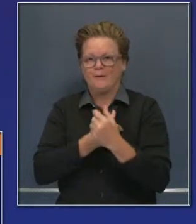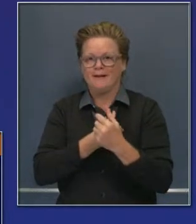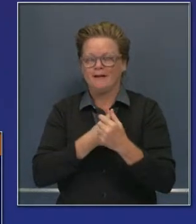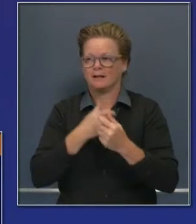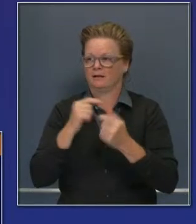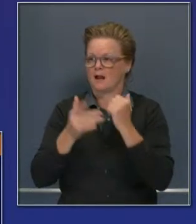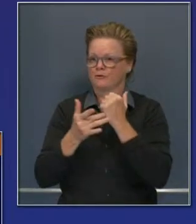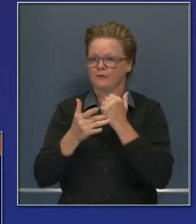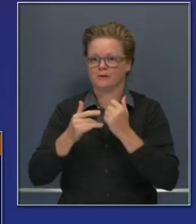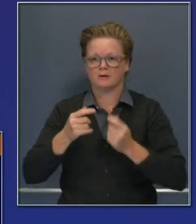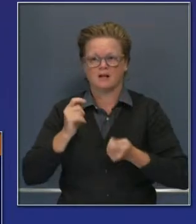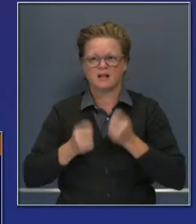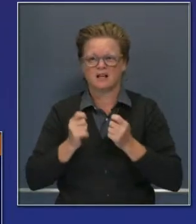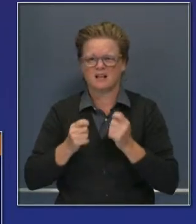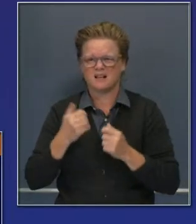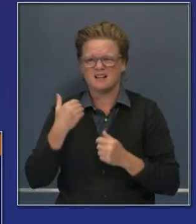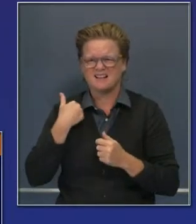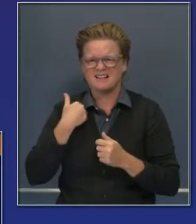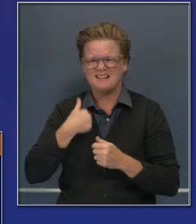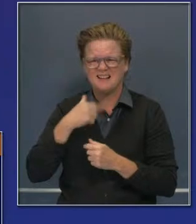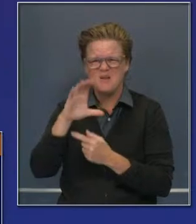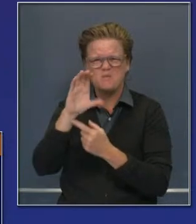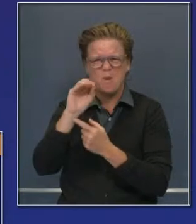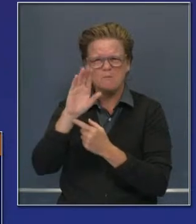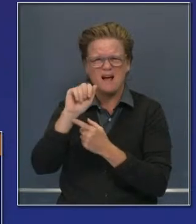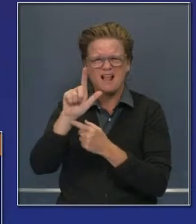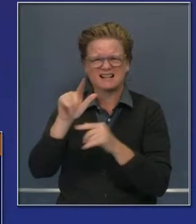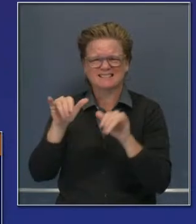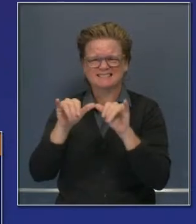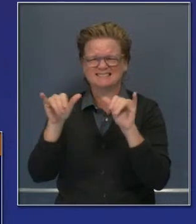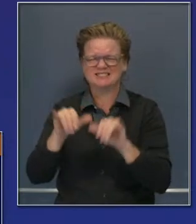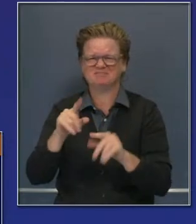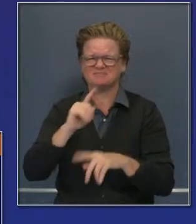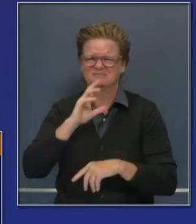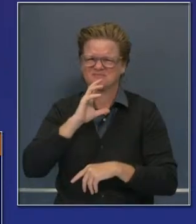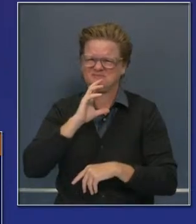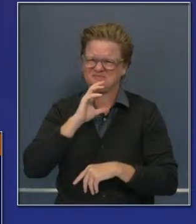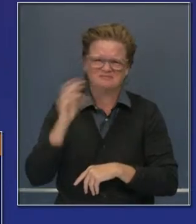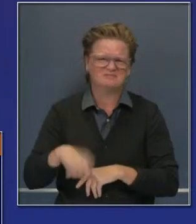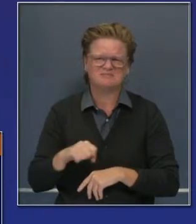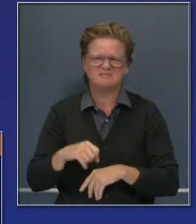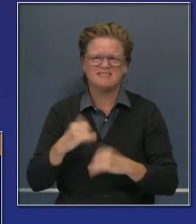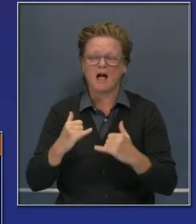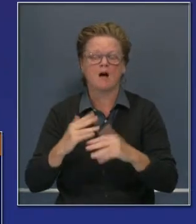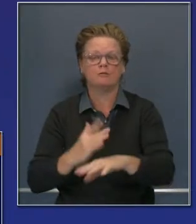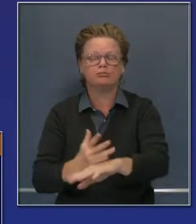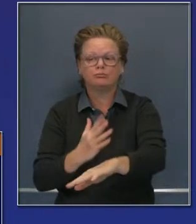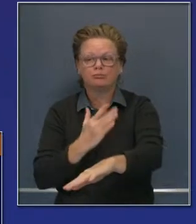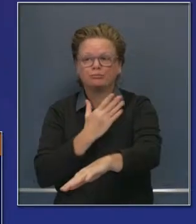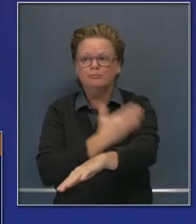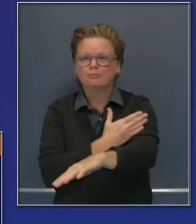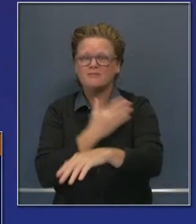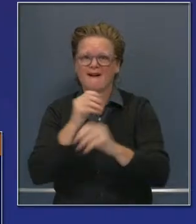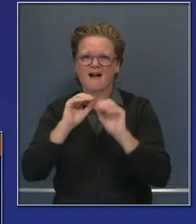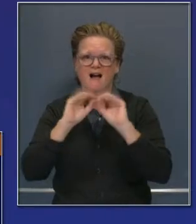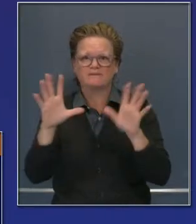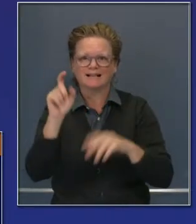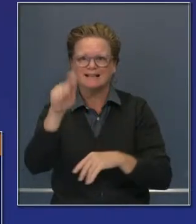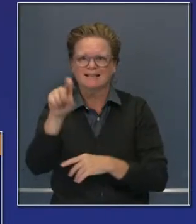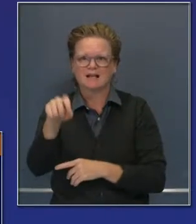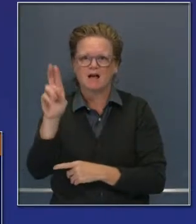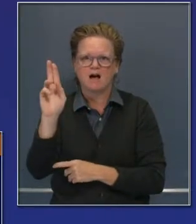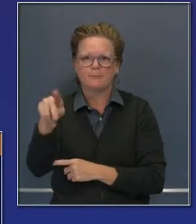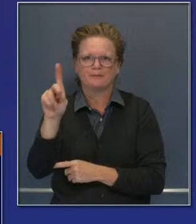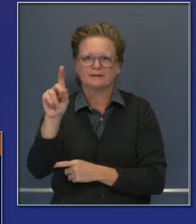Cobalt systems, these legendary Cobalt systems that need to be upgraded, frankly, need to just simply be strewn